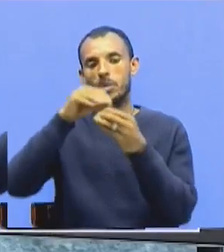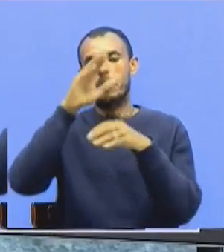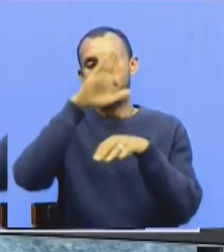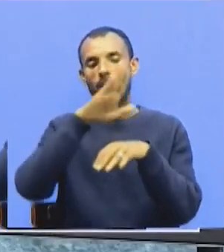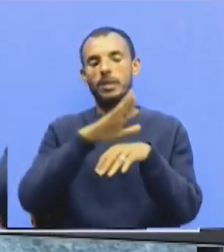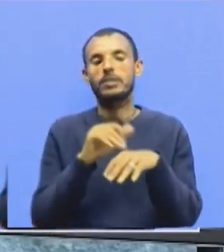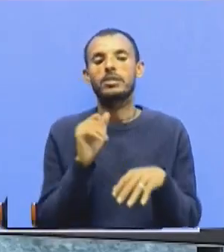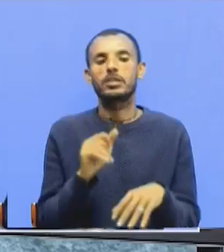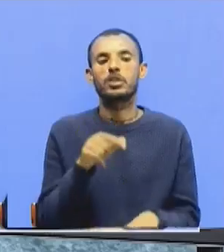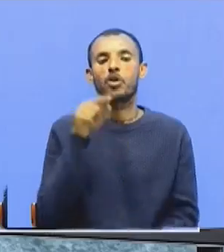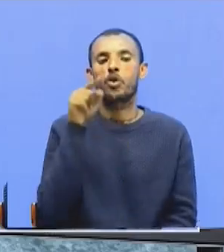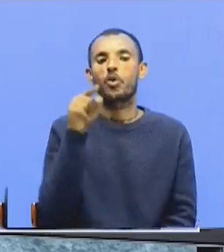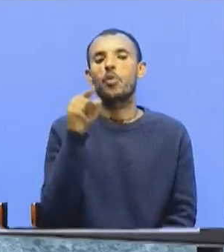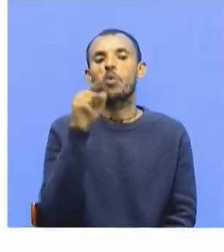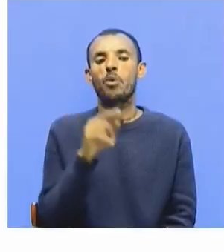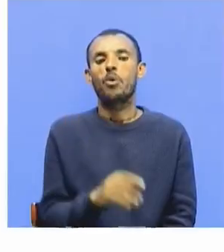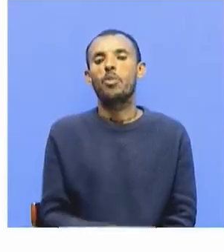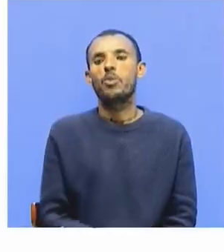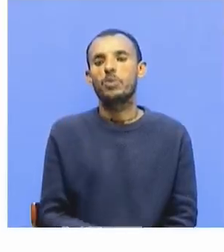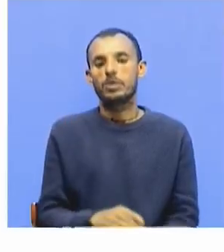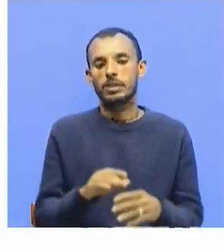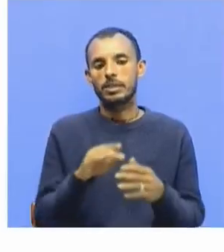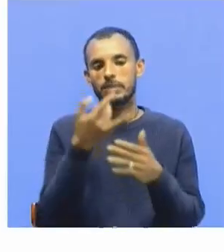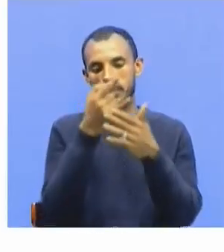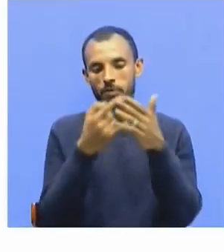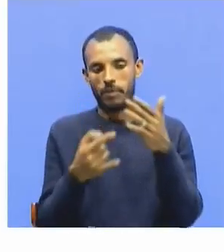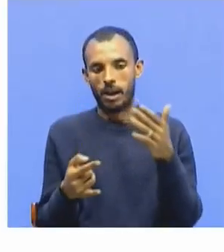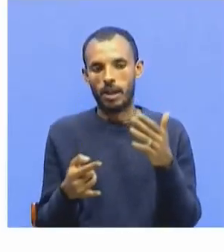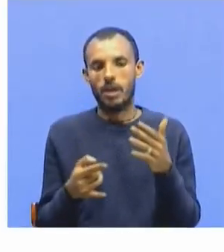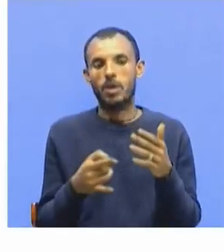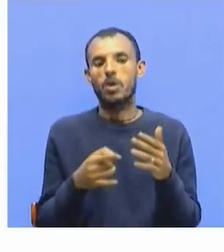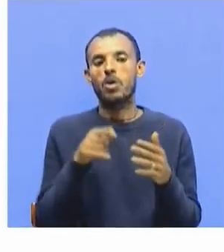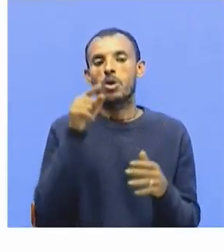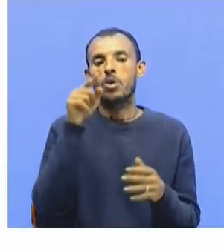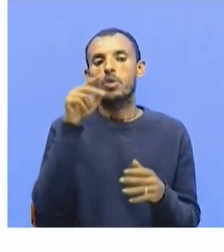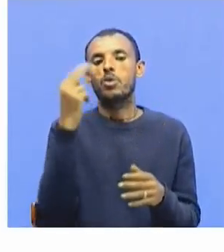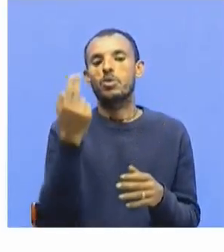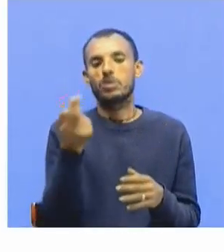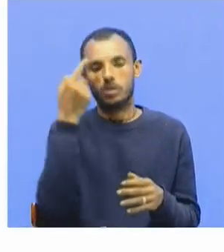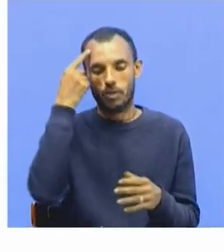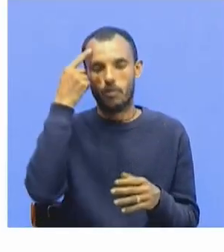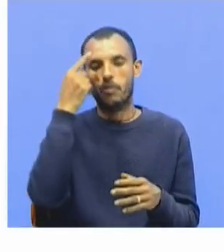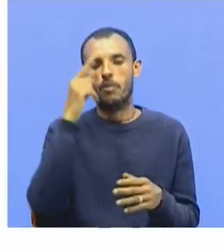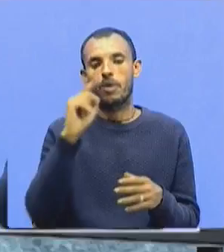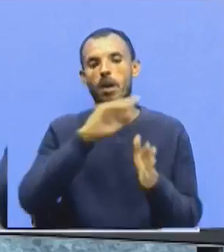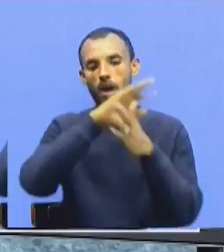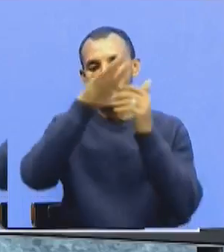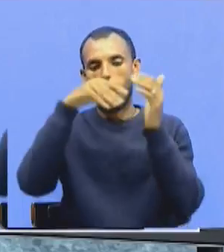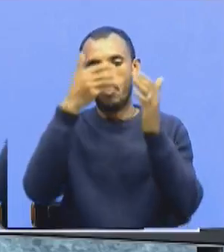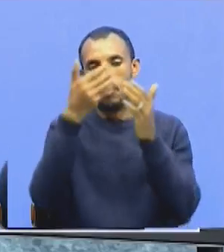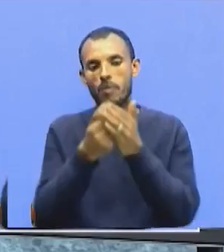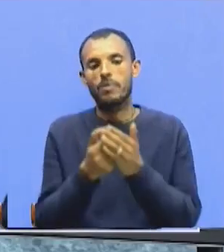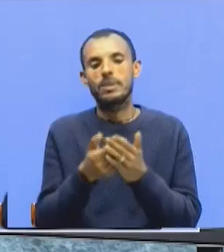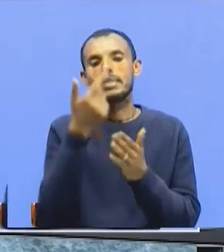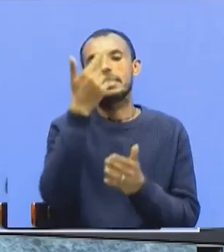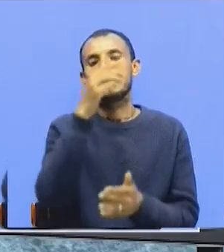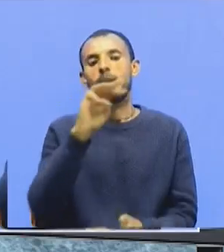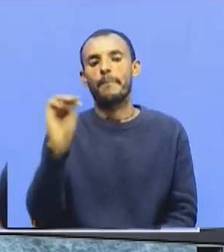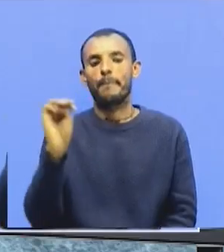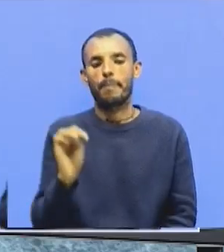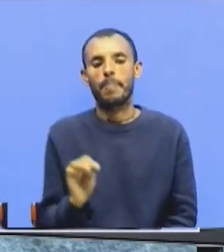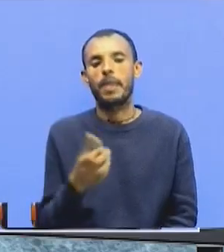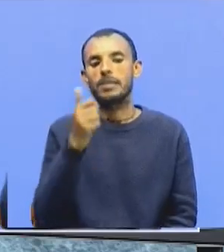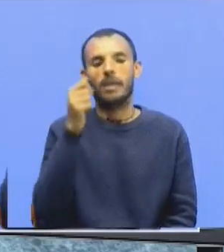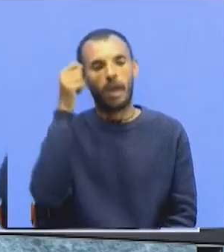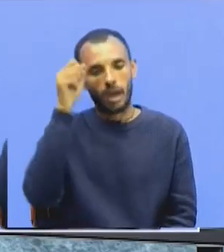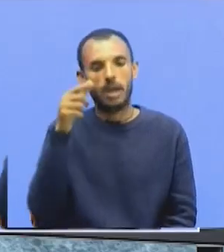also you. Here specifically, you can use for all of them as she, as a